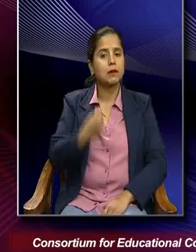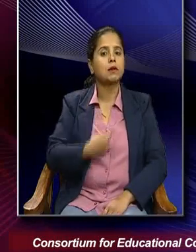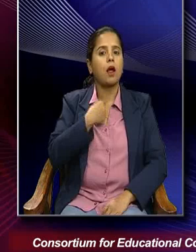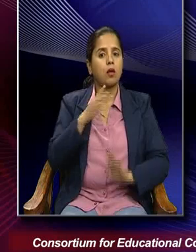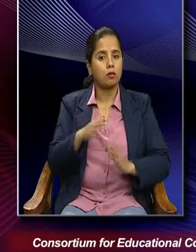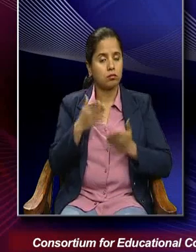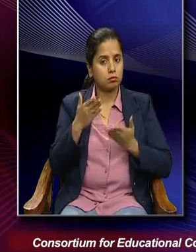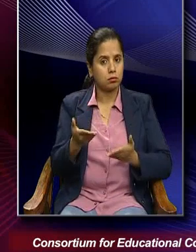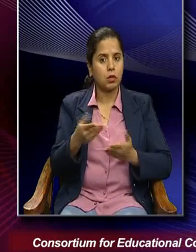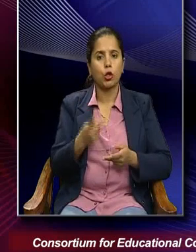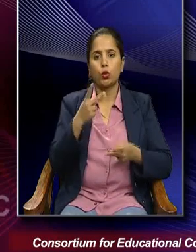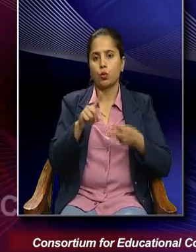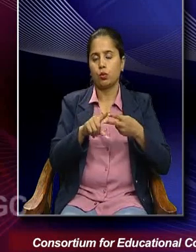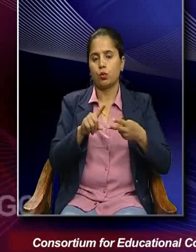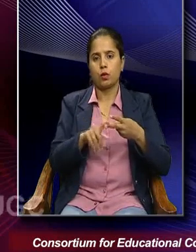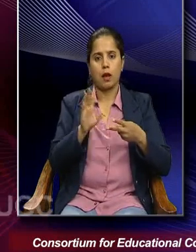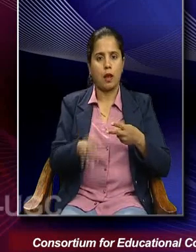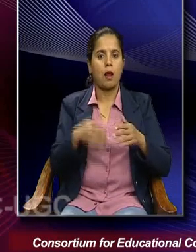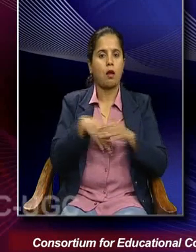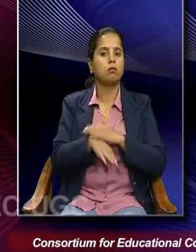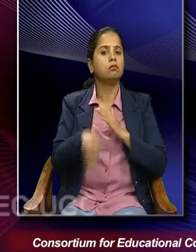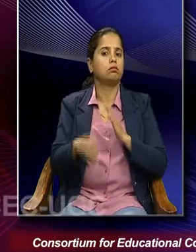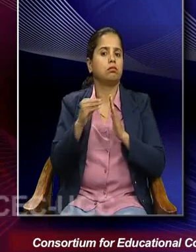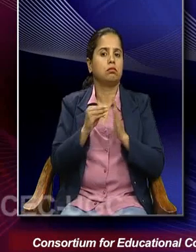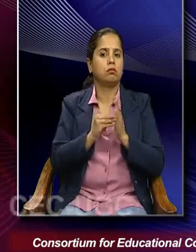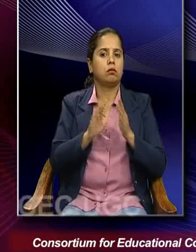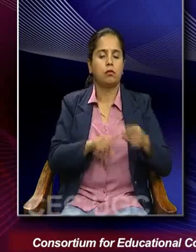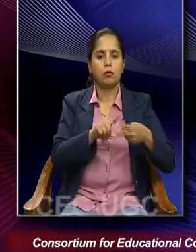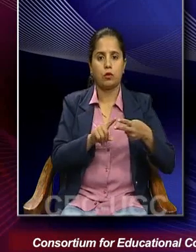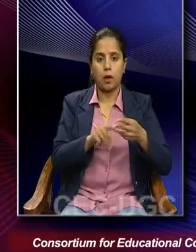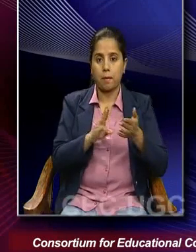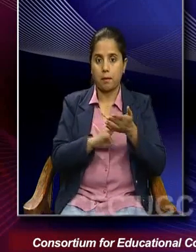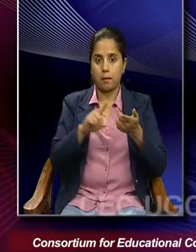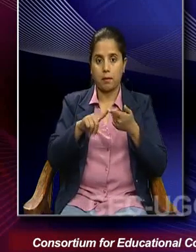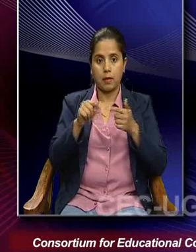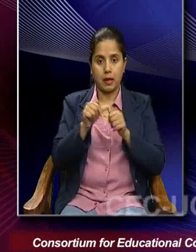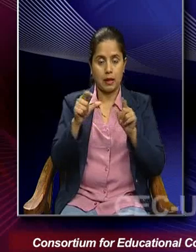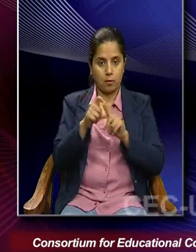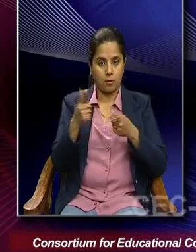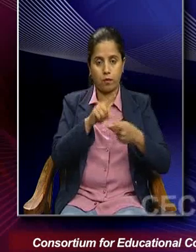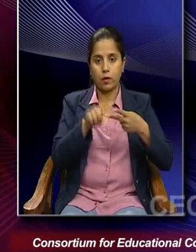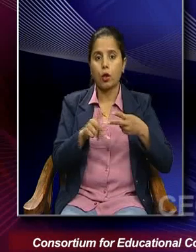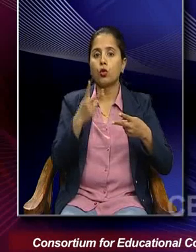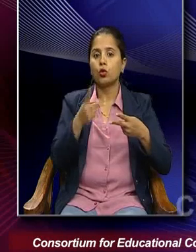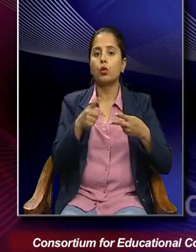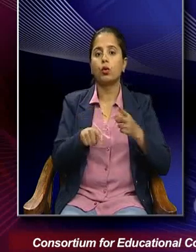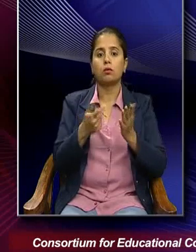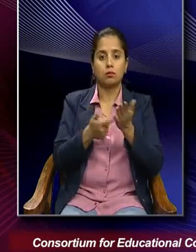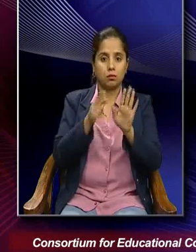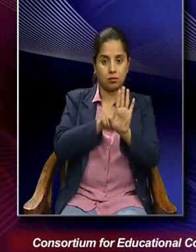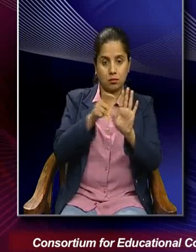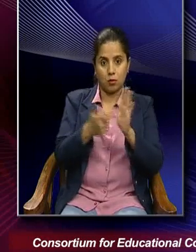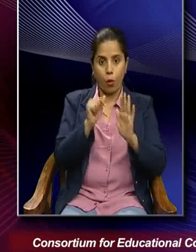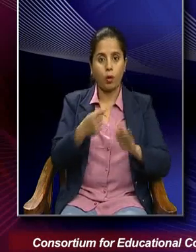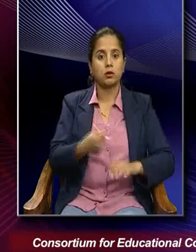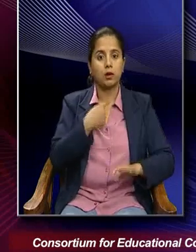and I. Me is the part of the self that is an internalized attitude